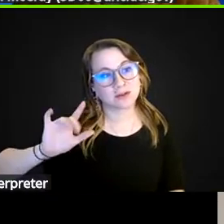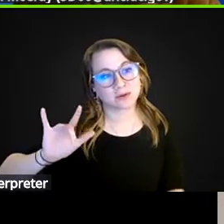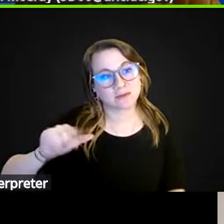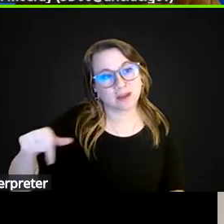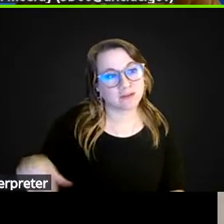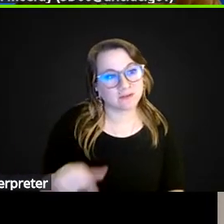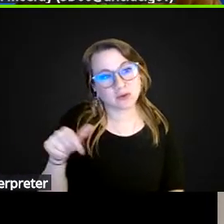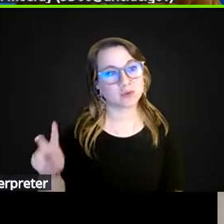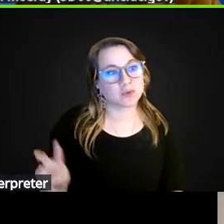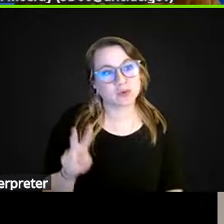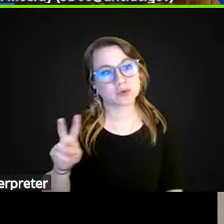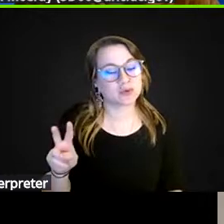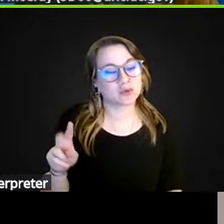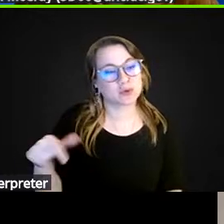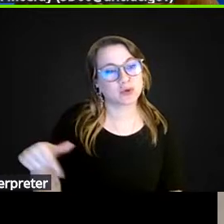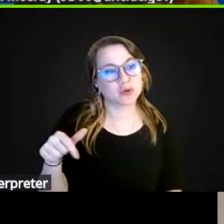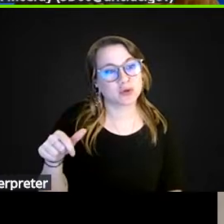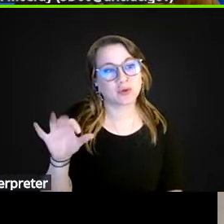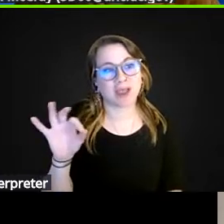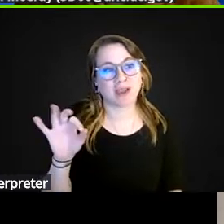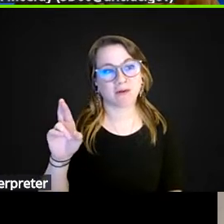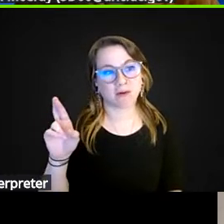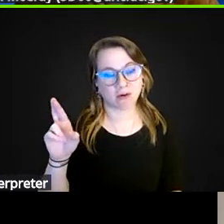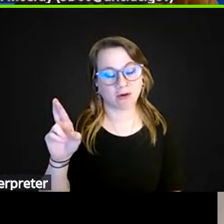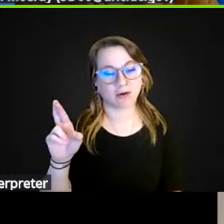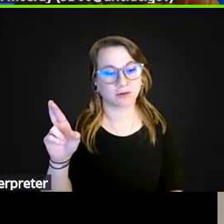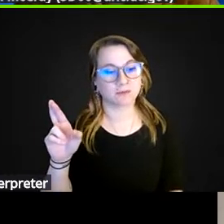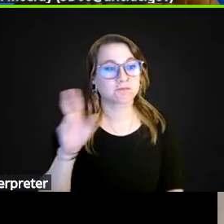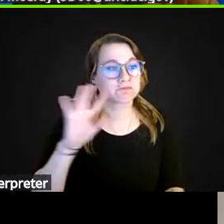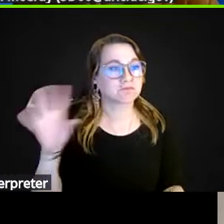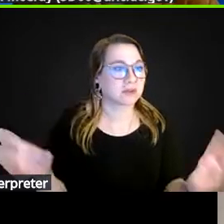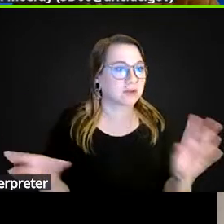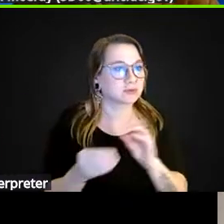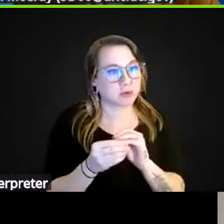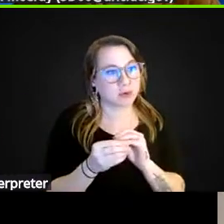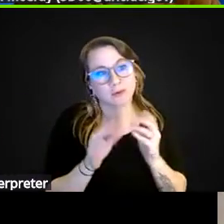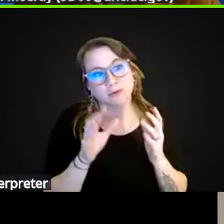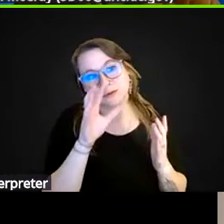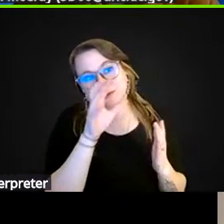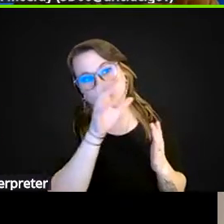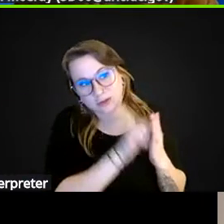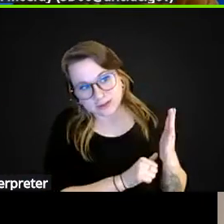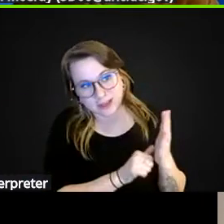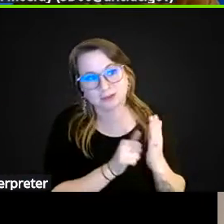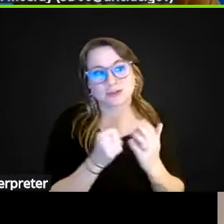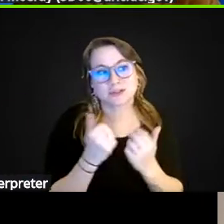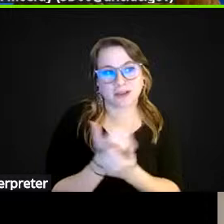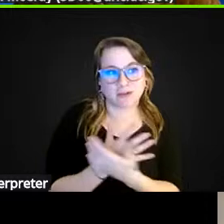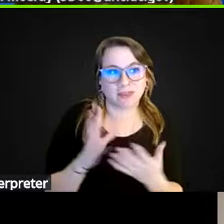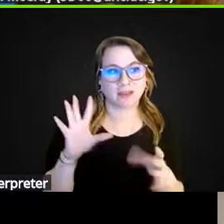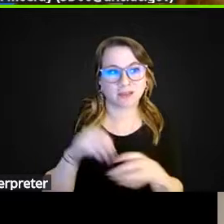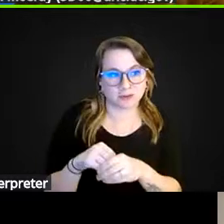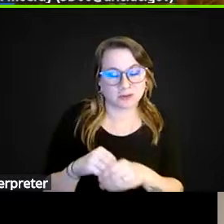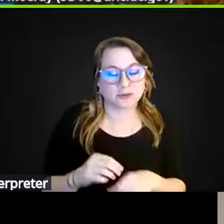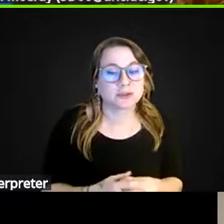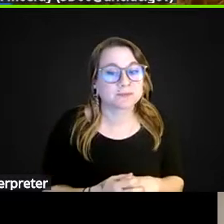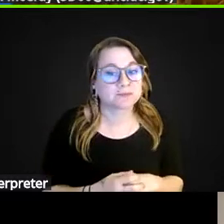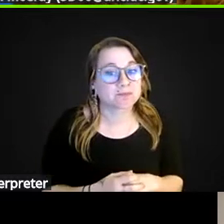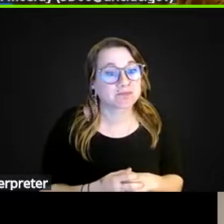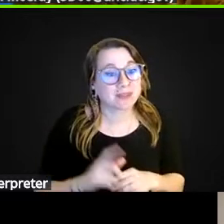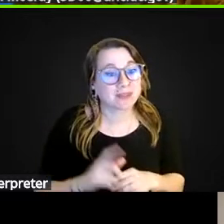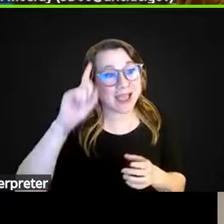Q2 QFR, and those totals and transactions that are included in that. I believe